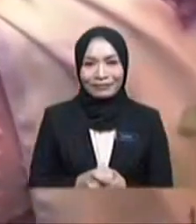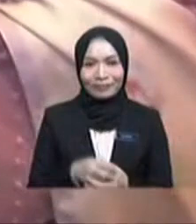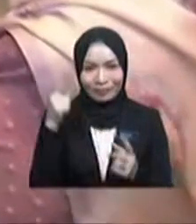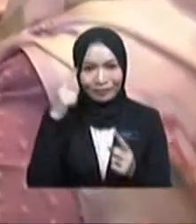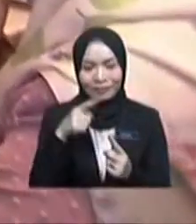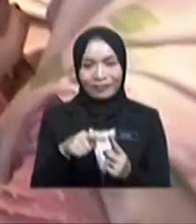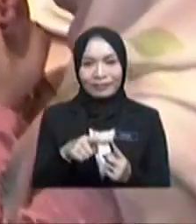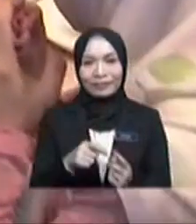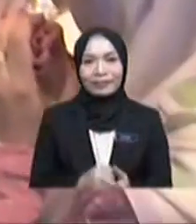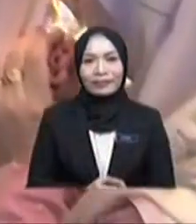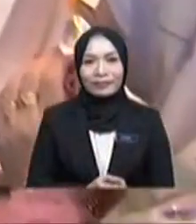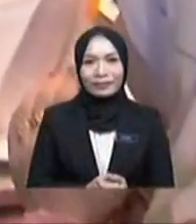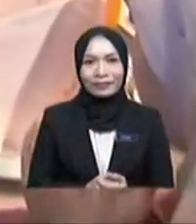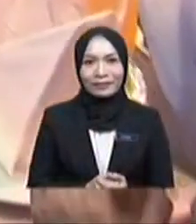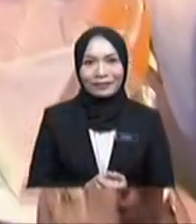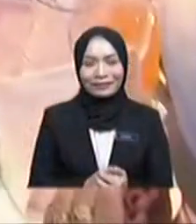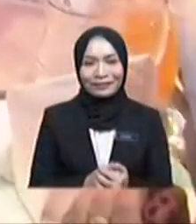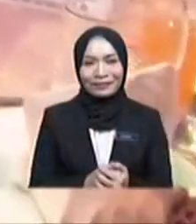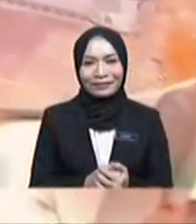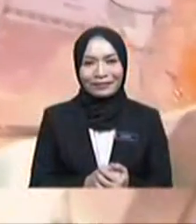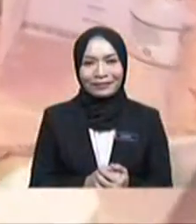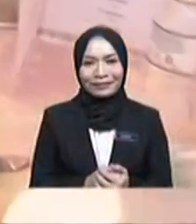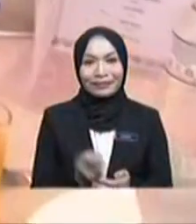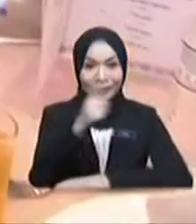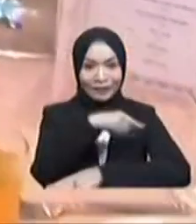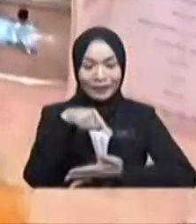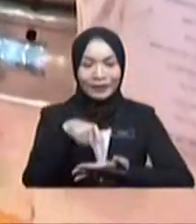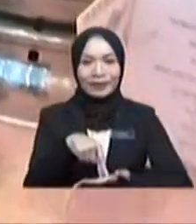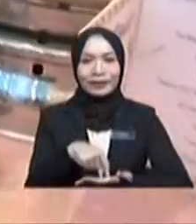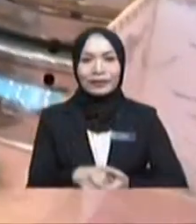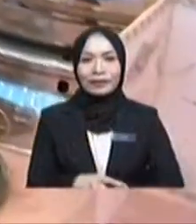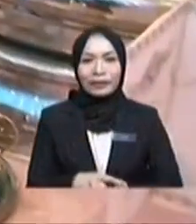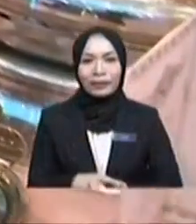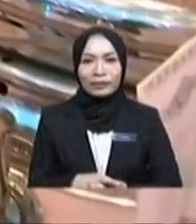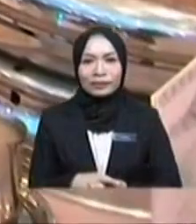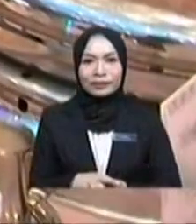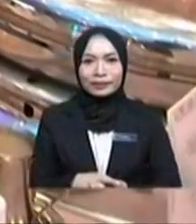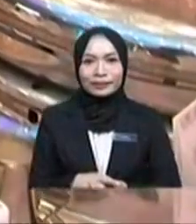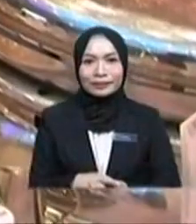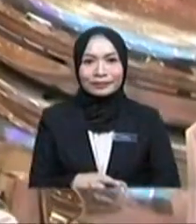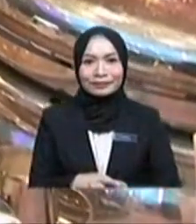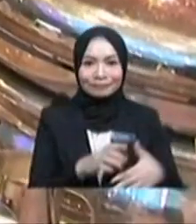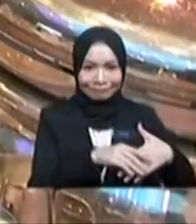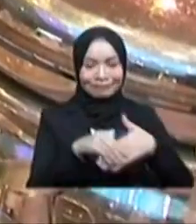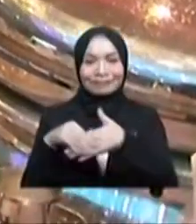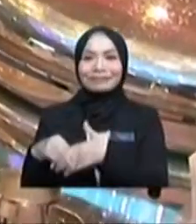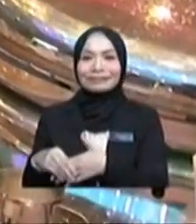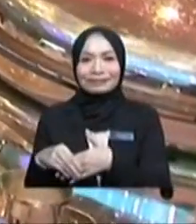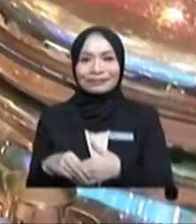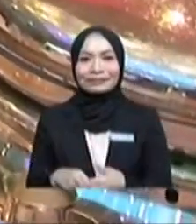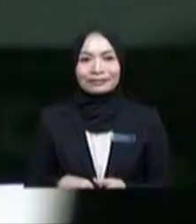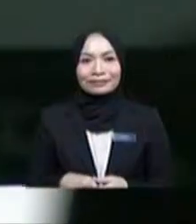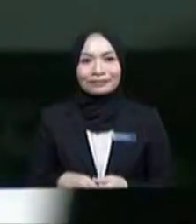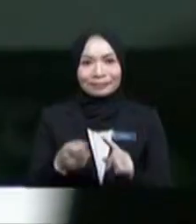the infinite blessing on us, your servant. Nonetheless, we seek your guidance for the success of